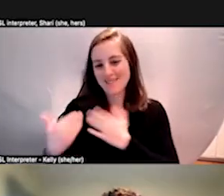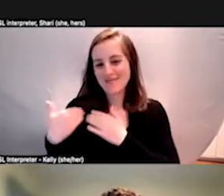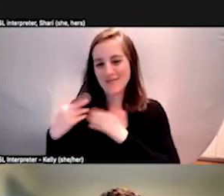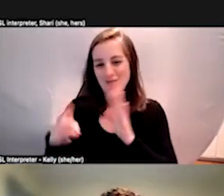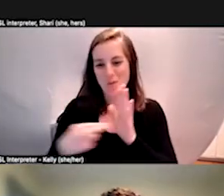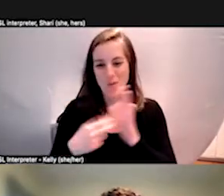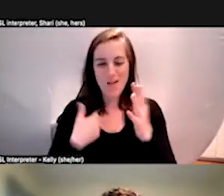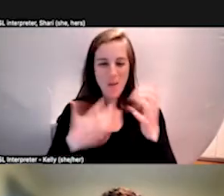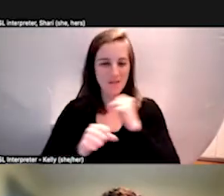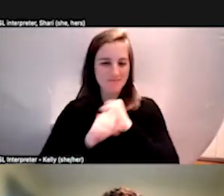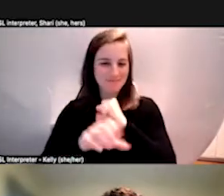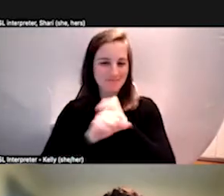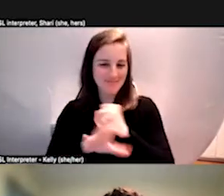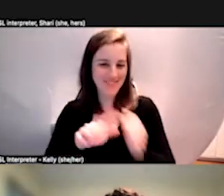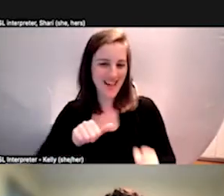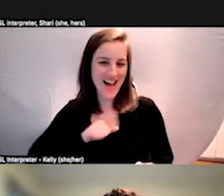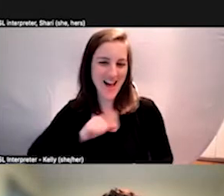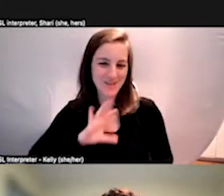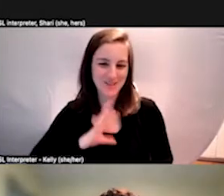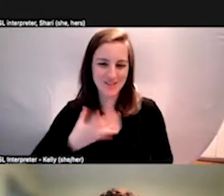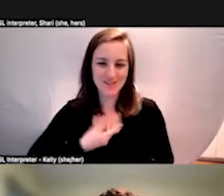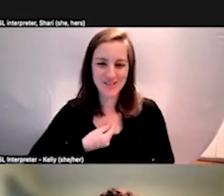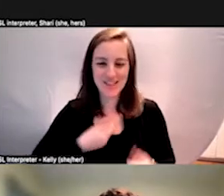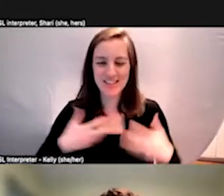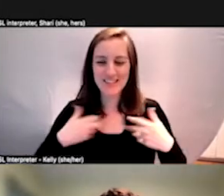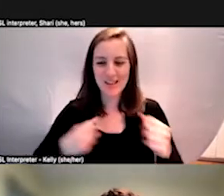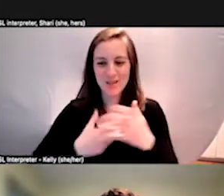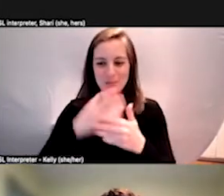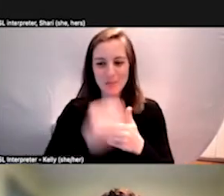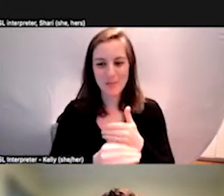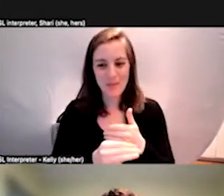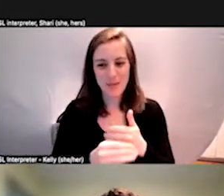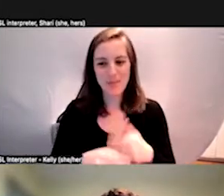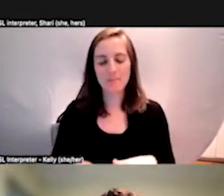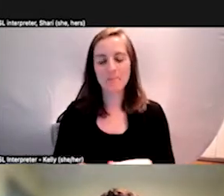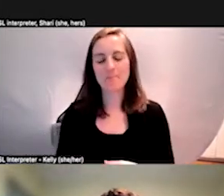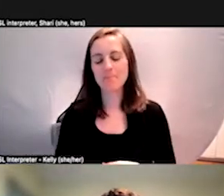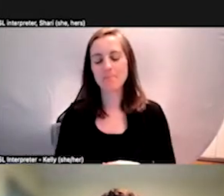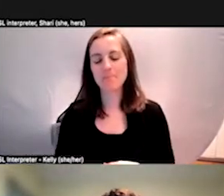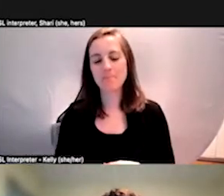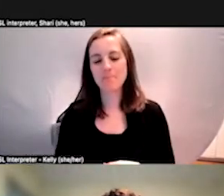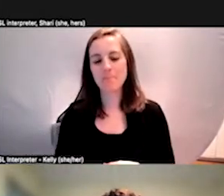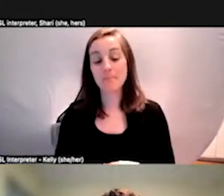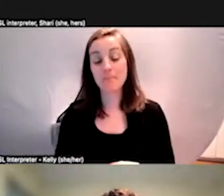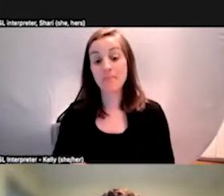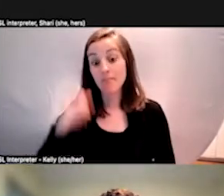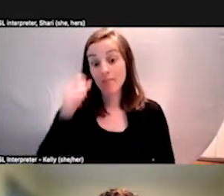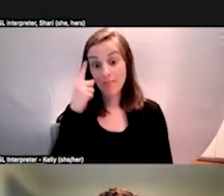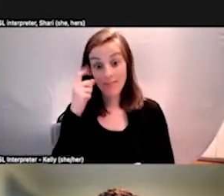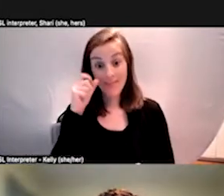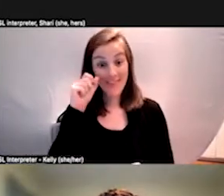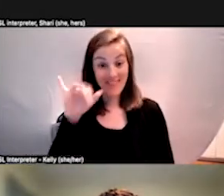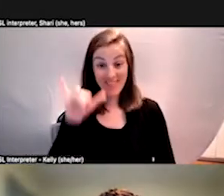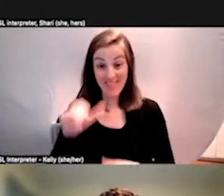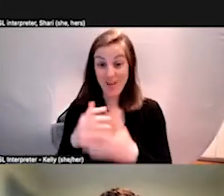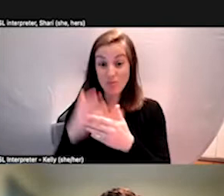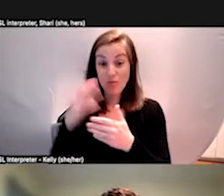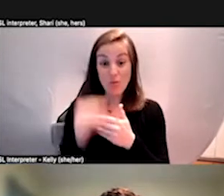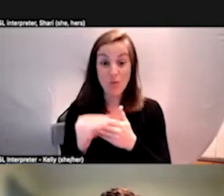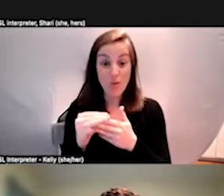program. I would not feel comfortable working here if it was not a program that I felt comfortable